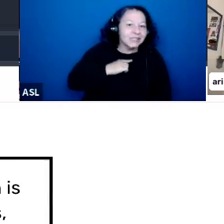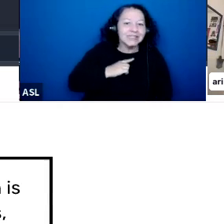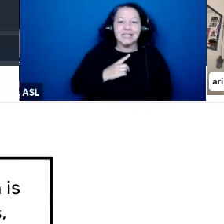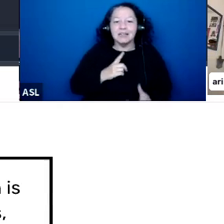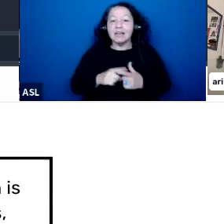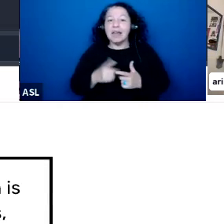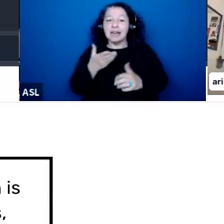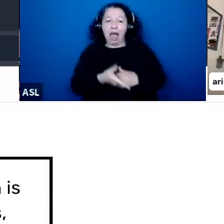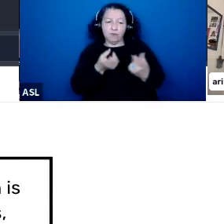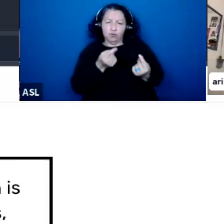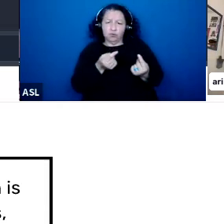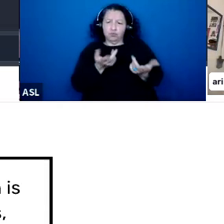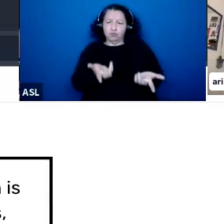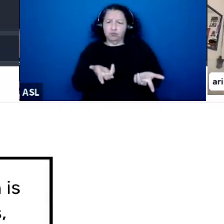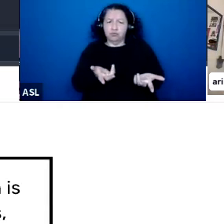can you do after,